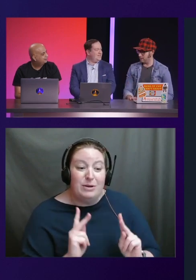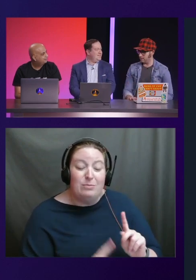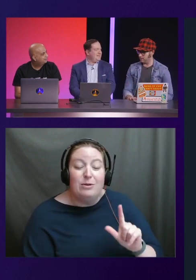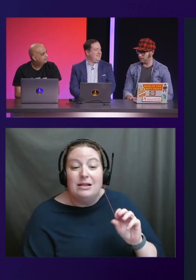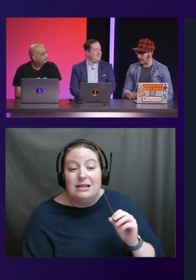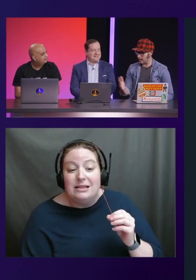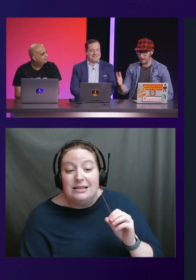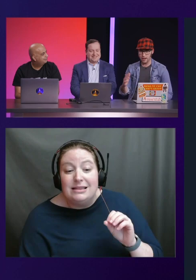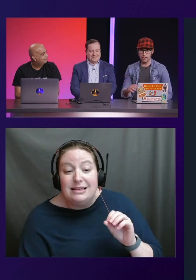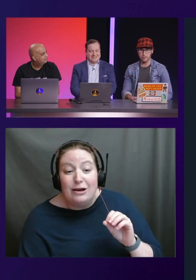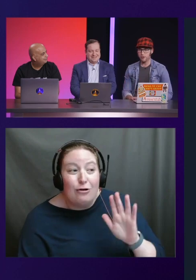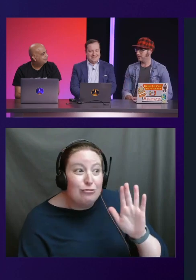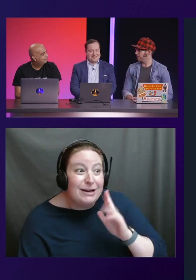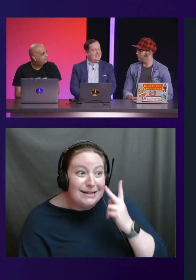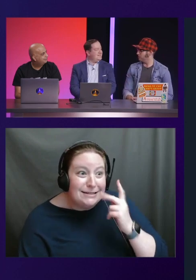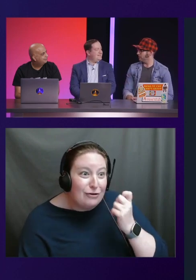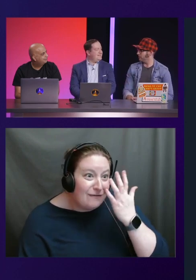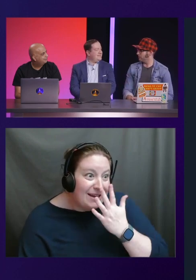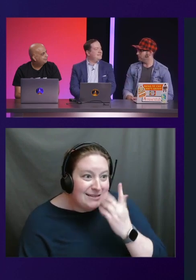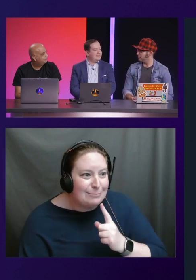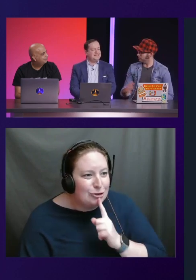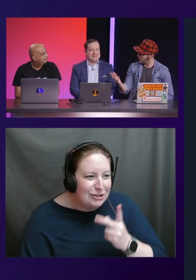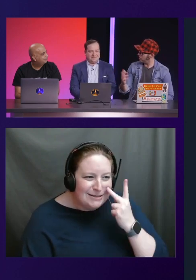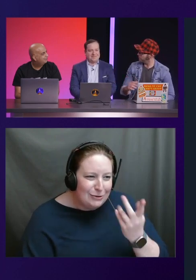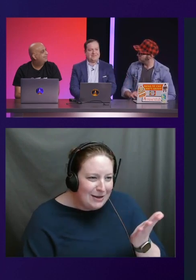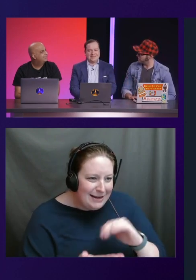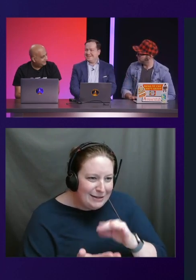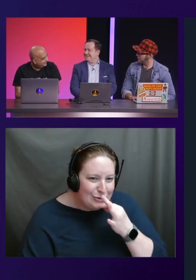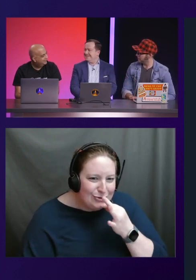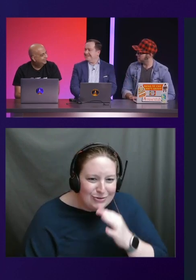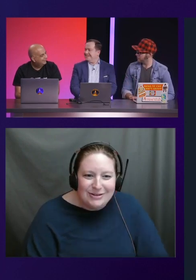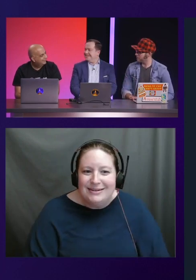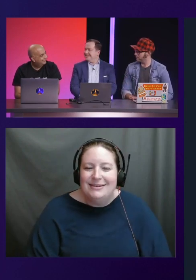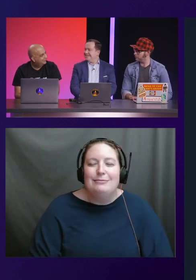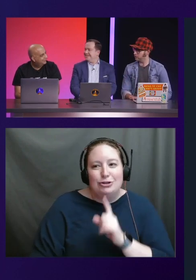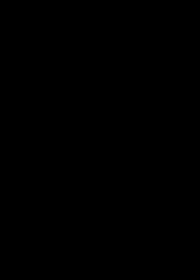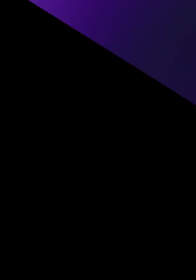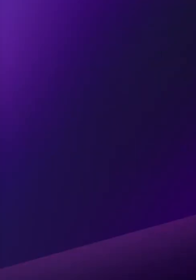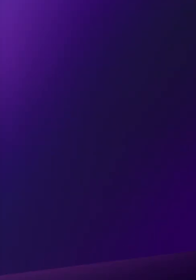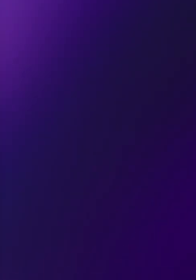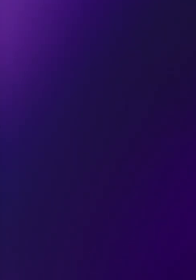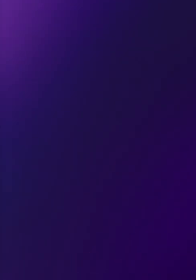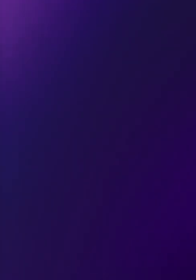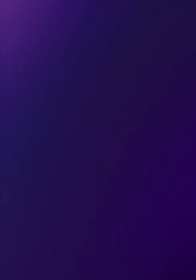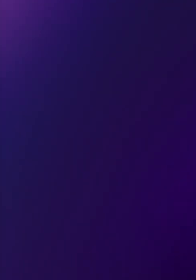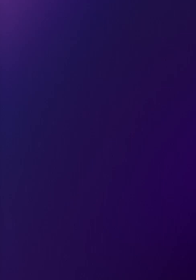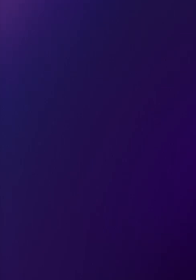again soon. Yeah. I know you'll be on another session. I hope to see you again too in the future.